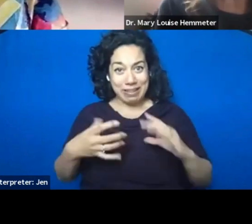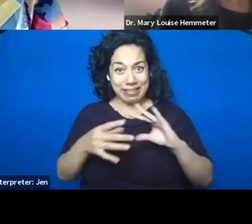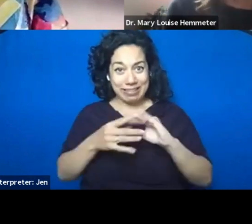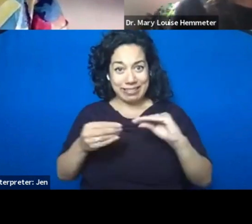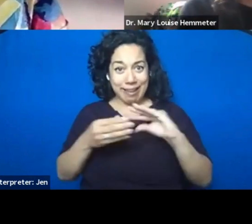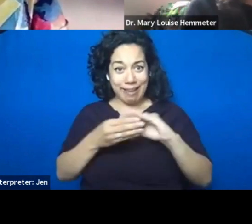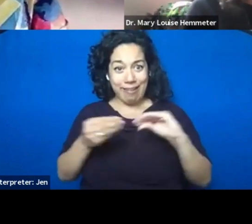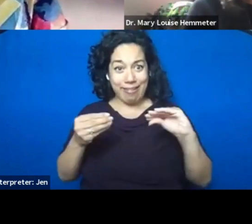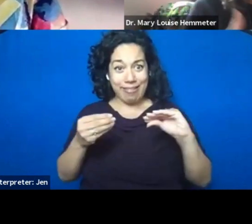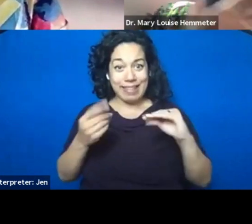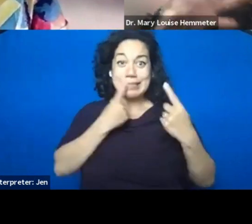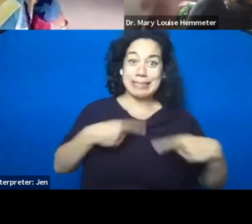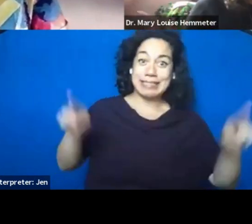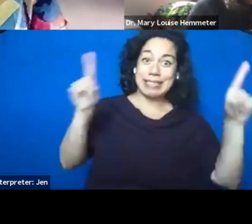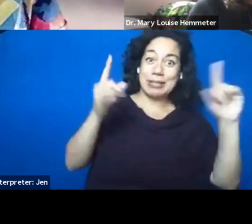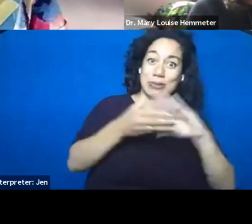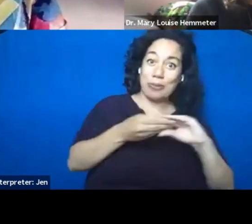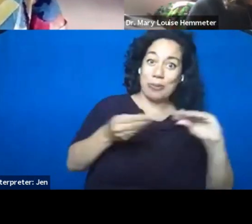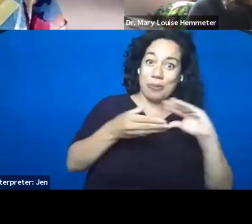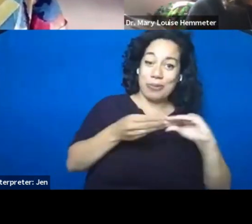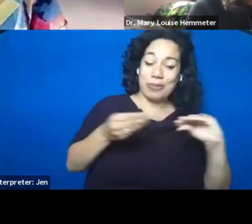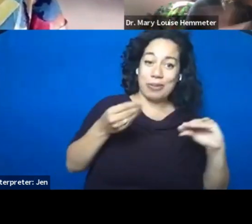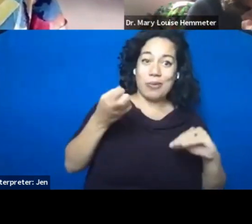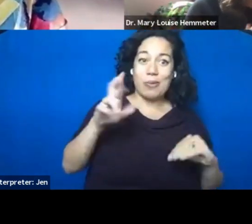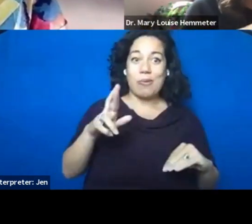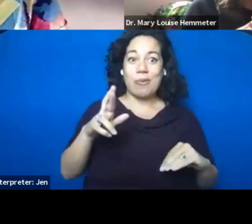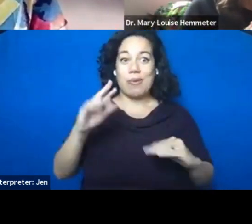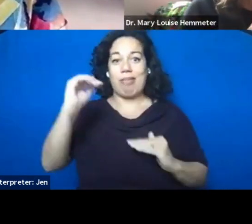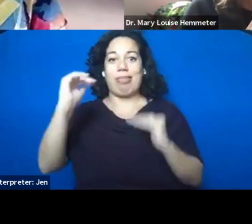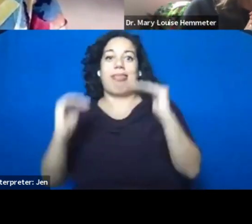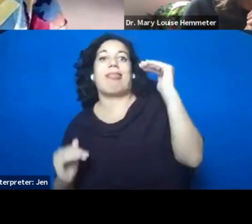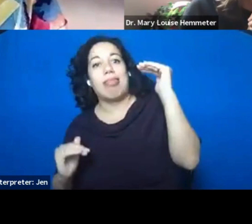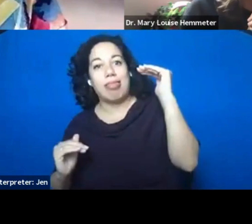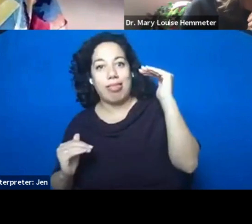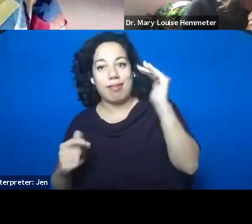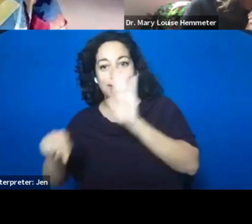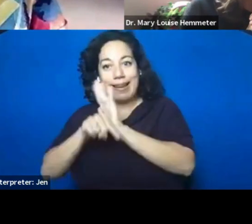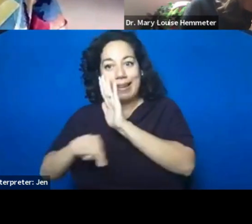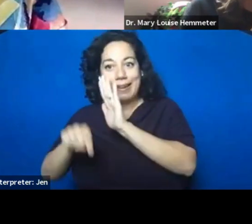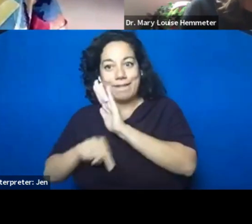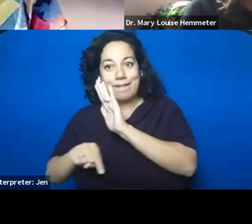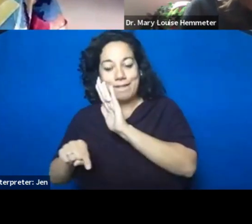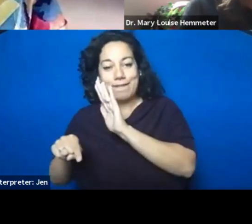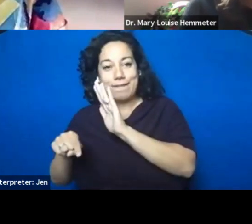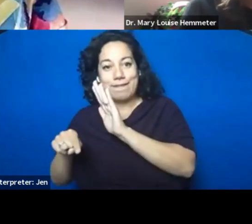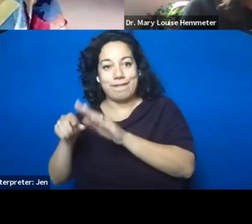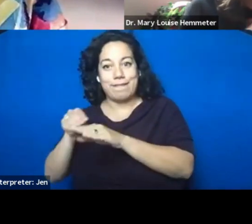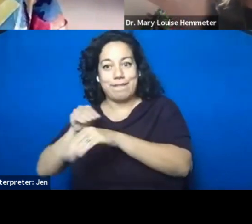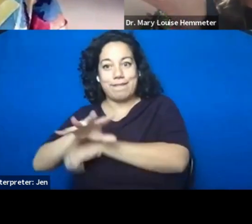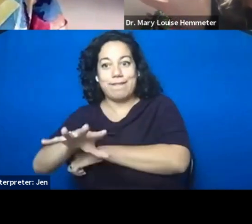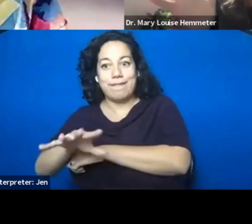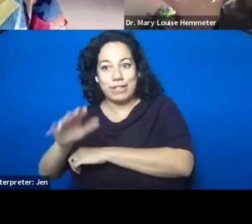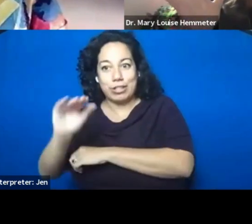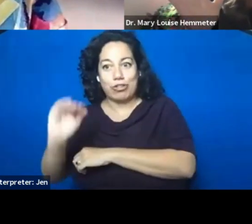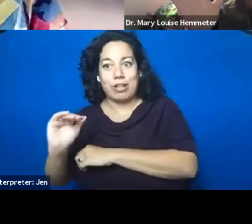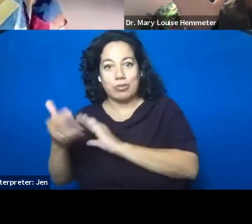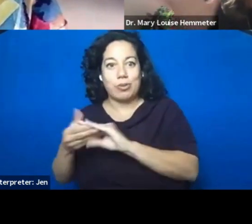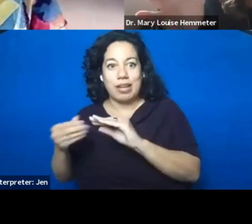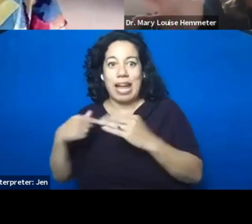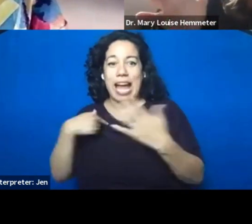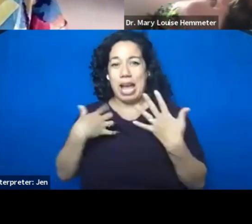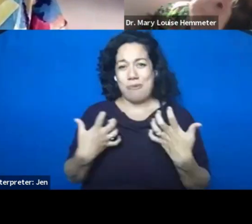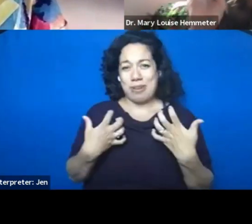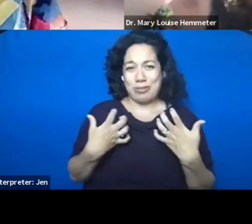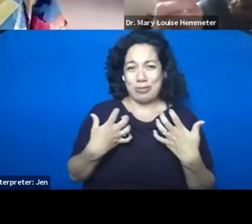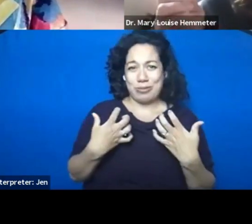a success story or a way that inequities have negatively affected a child? And I think I want to tell a story that